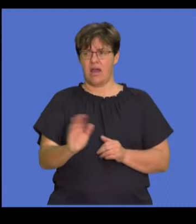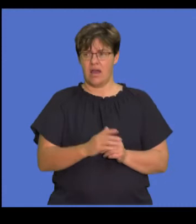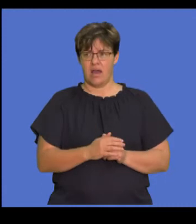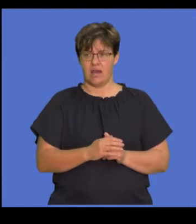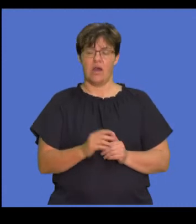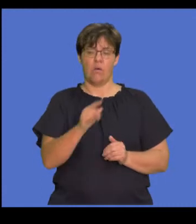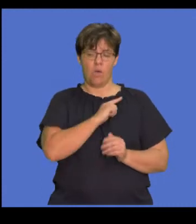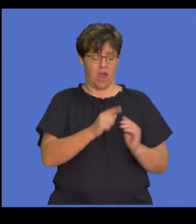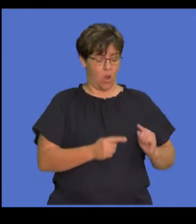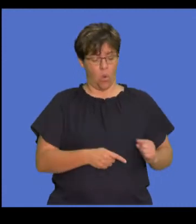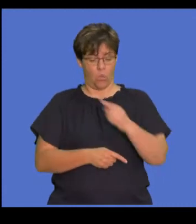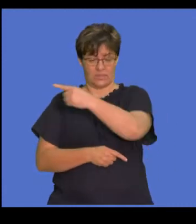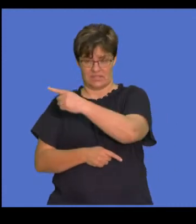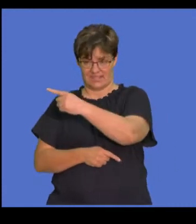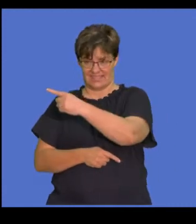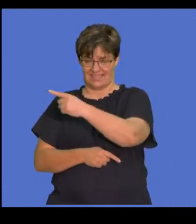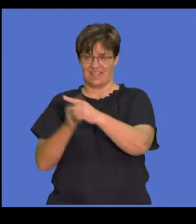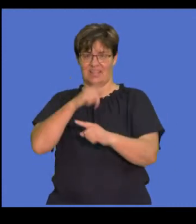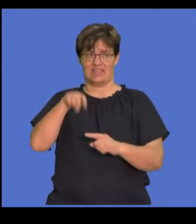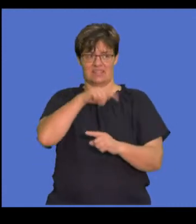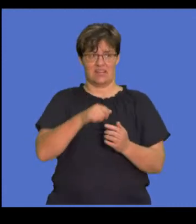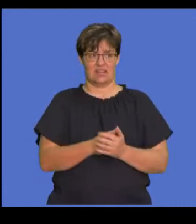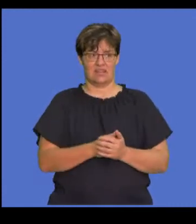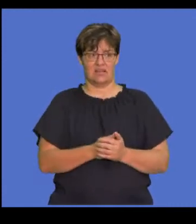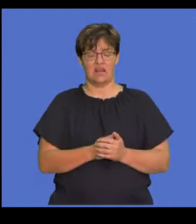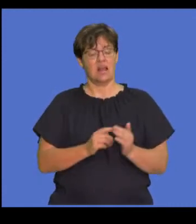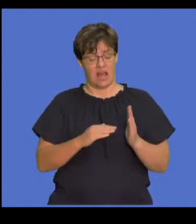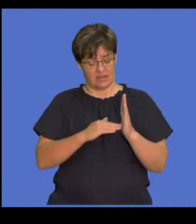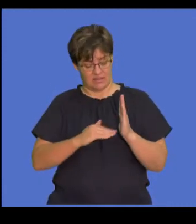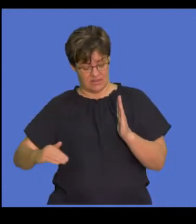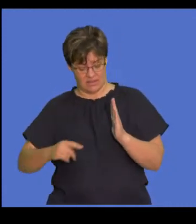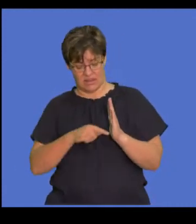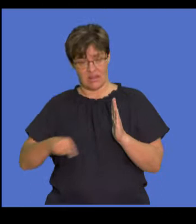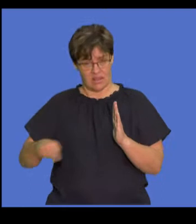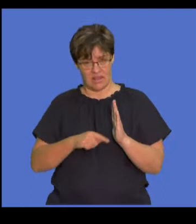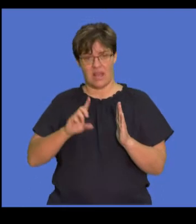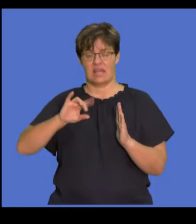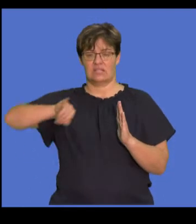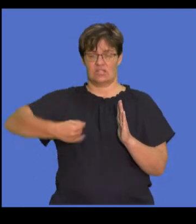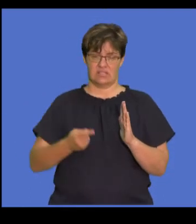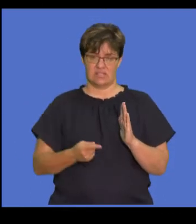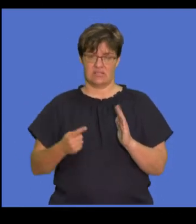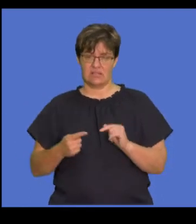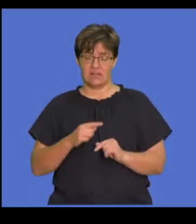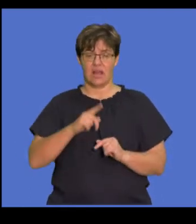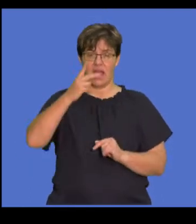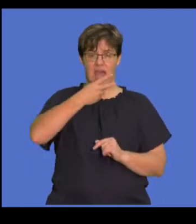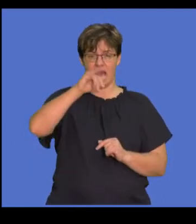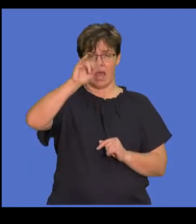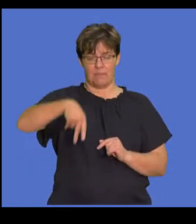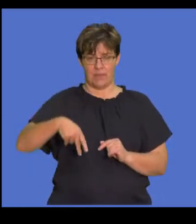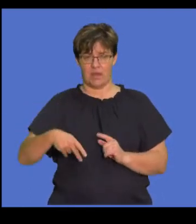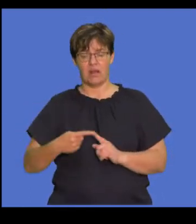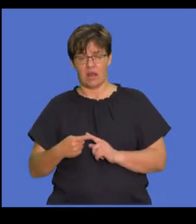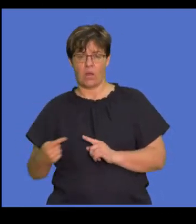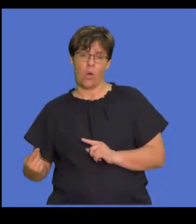this is opposite because it's opposite to the theta. This is adjacent because it's next to the theta. This is a